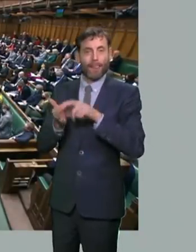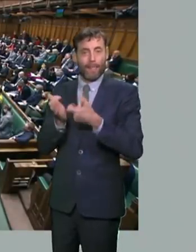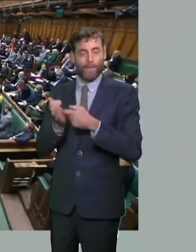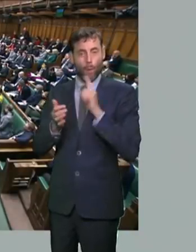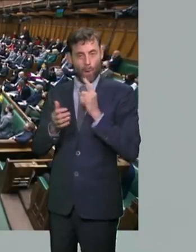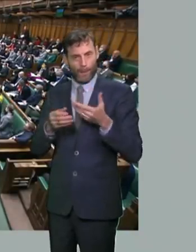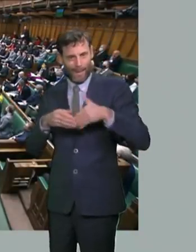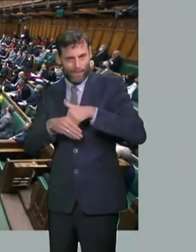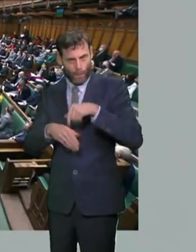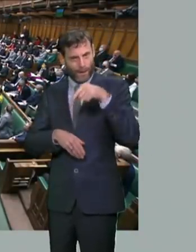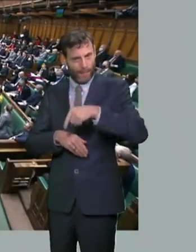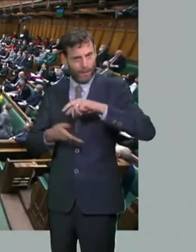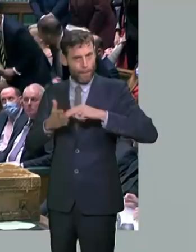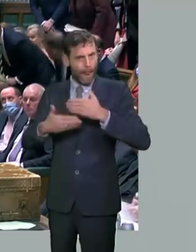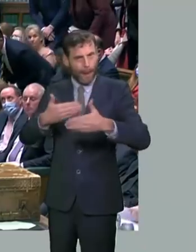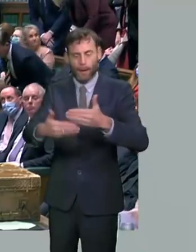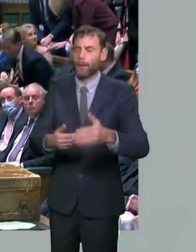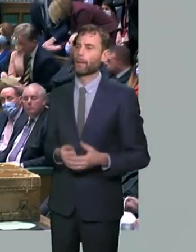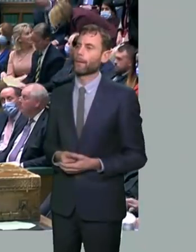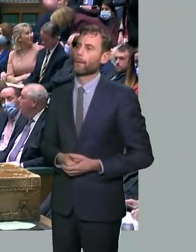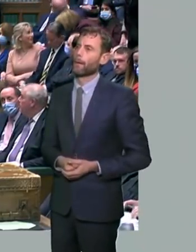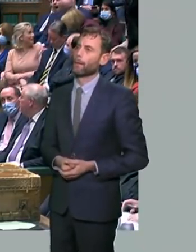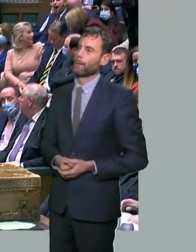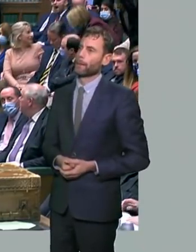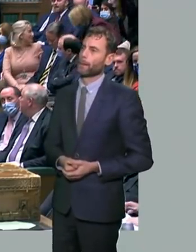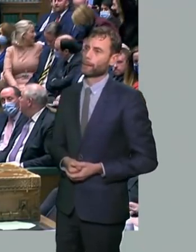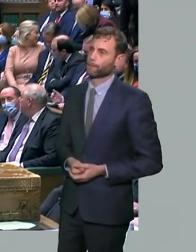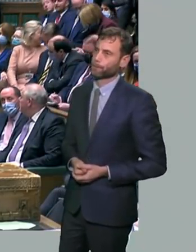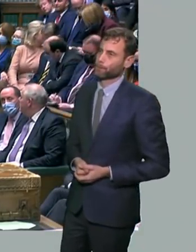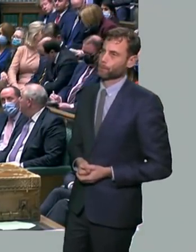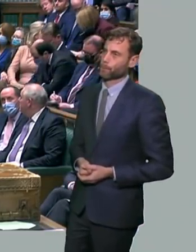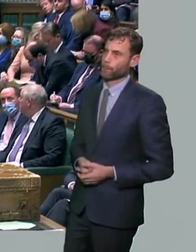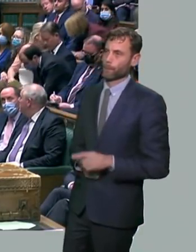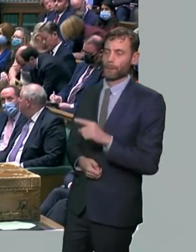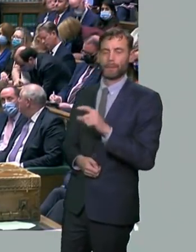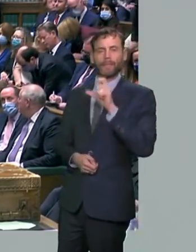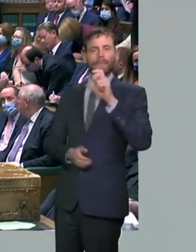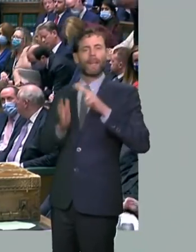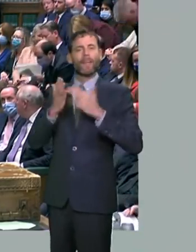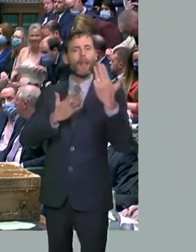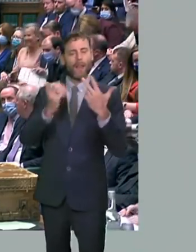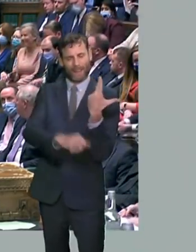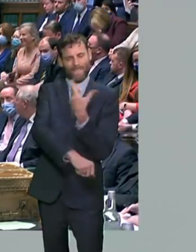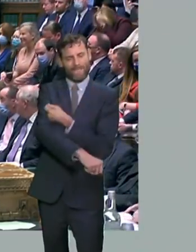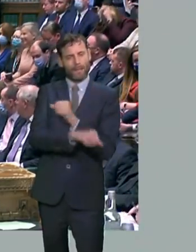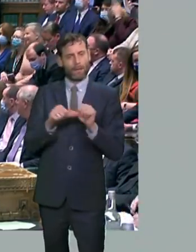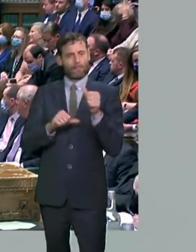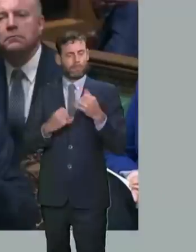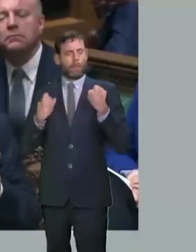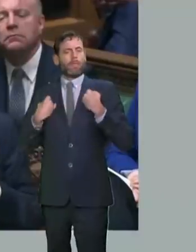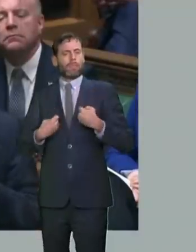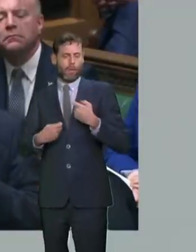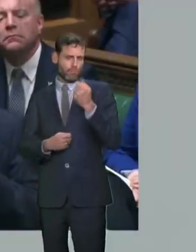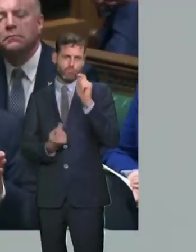Bills. Thank you. We know that serious side effects from the COVID vaccines are very rare, but for my constituent